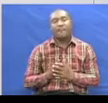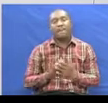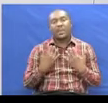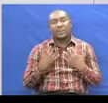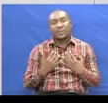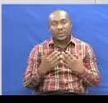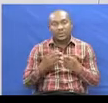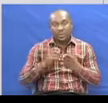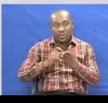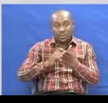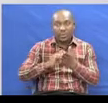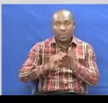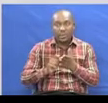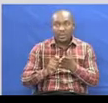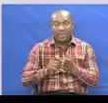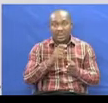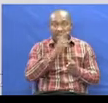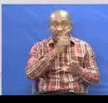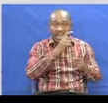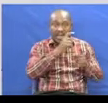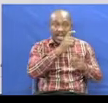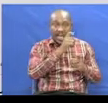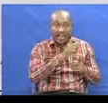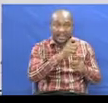to use the second method.